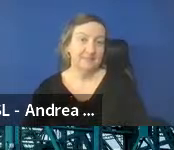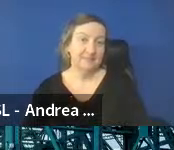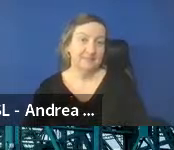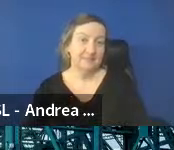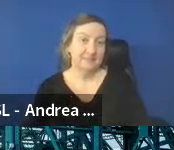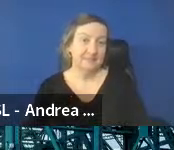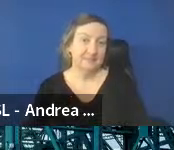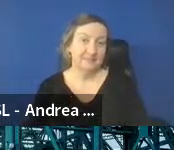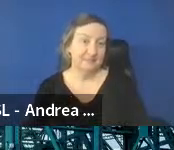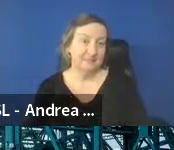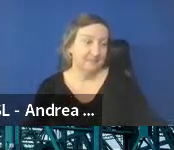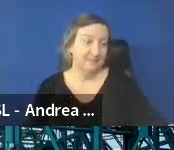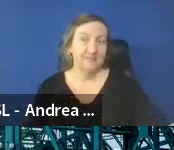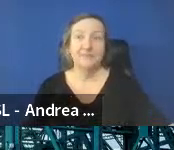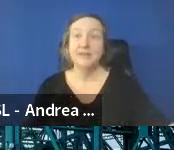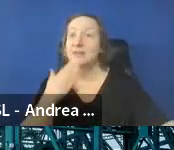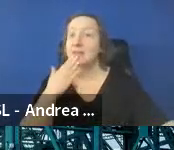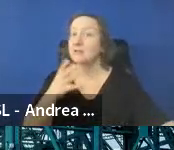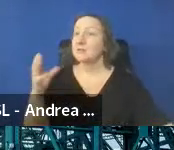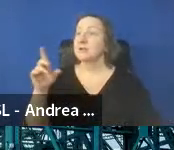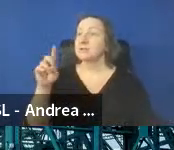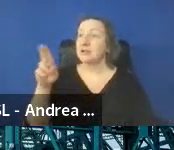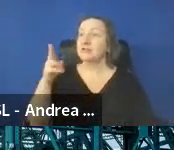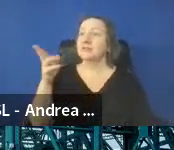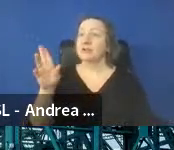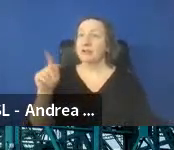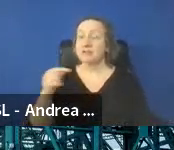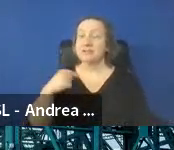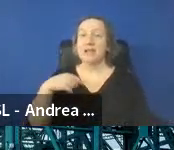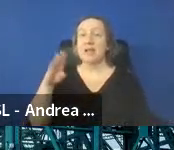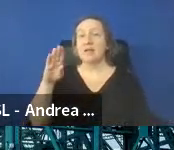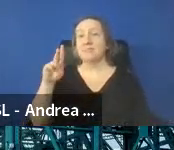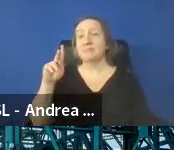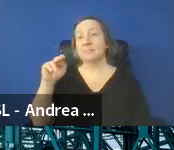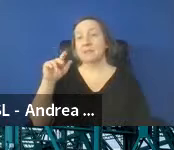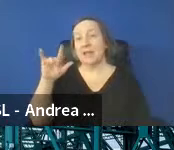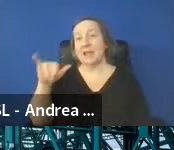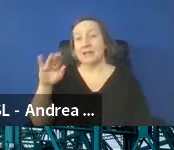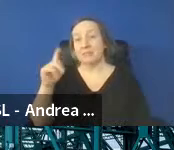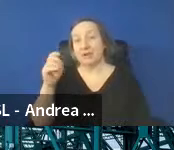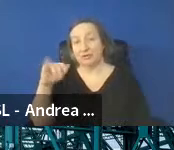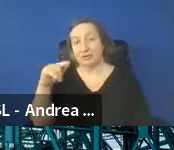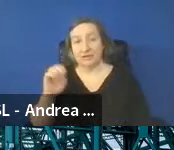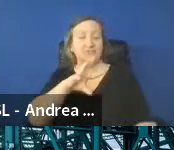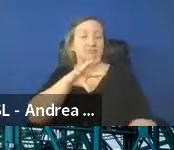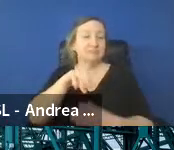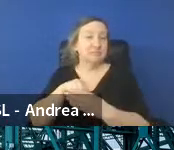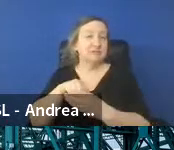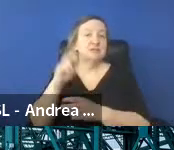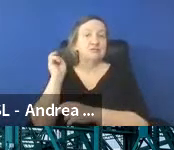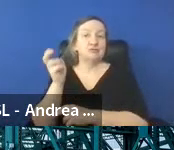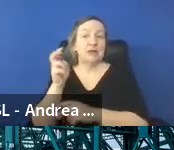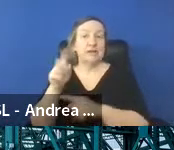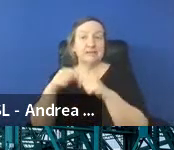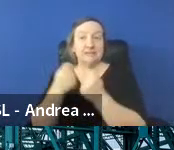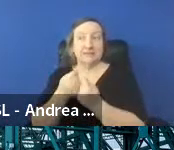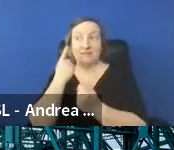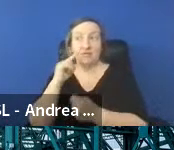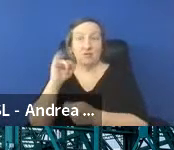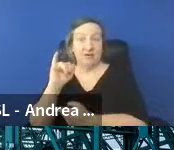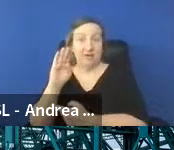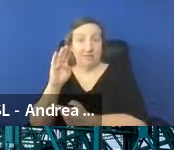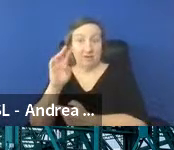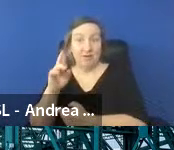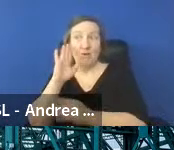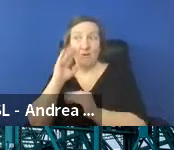Thank you so much, Dr. Hunt. My name is Kelly Betteridge, and I'm a member of the transit team for IBR. And hopefully you're looking at a